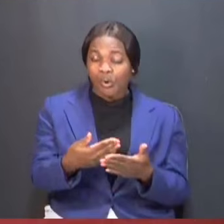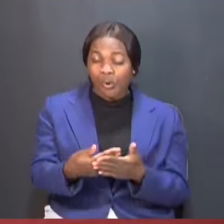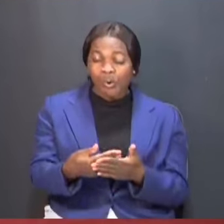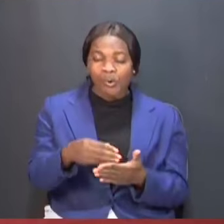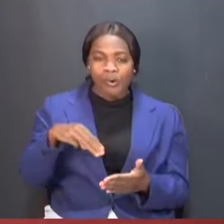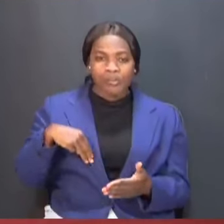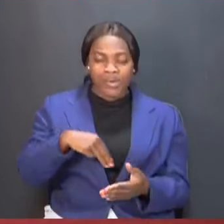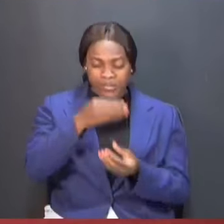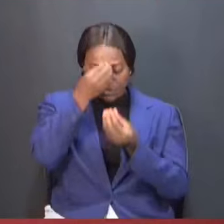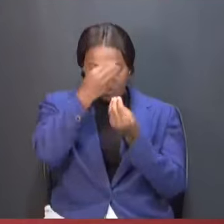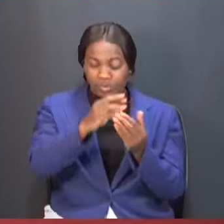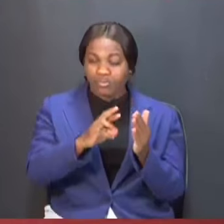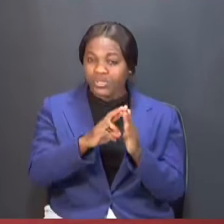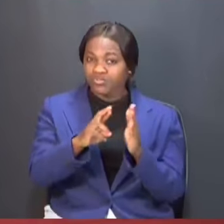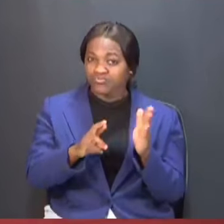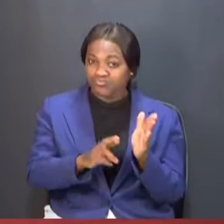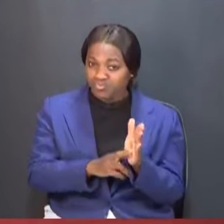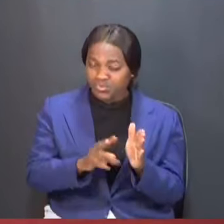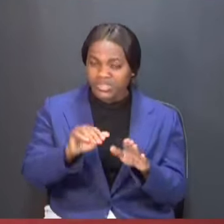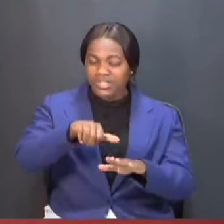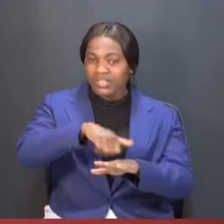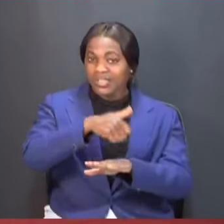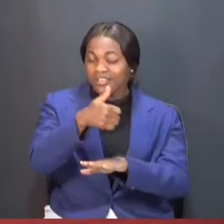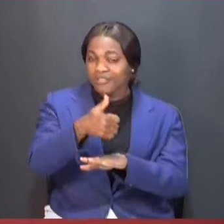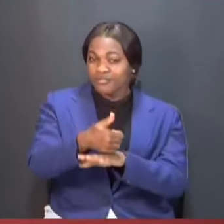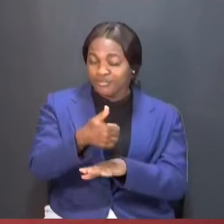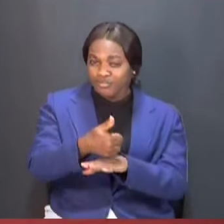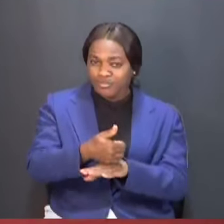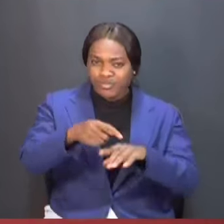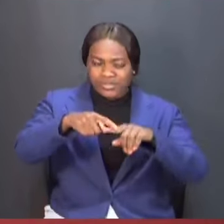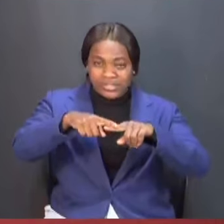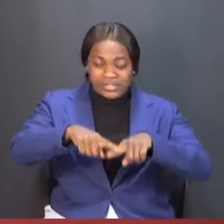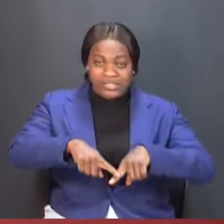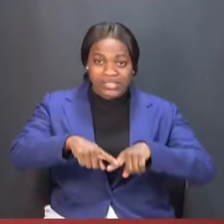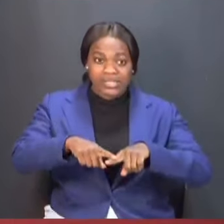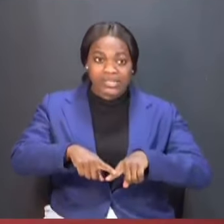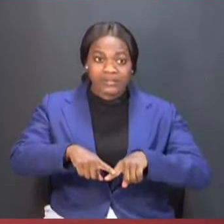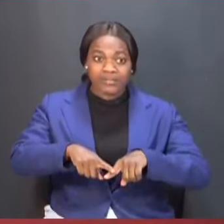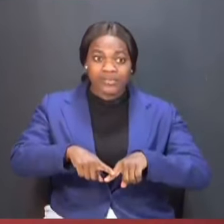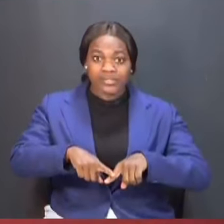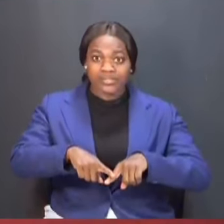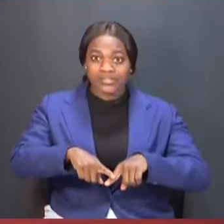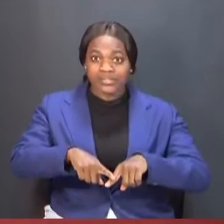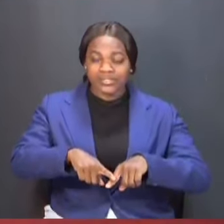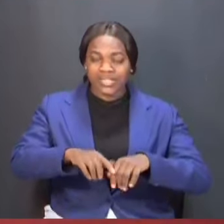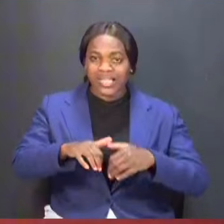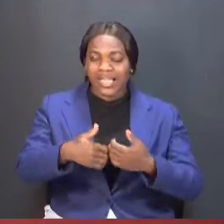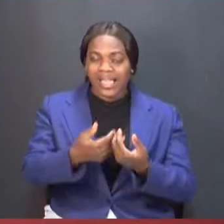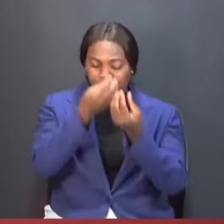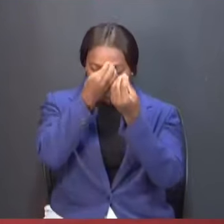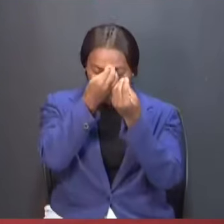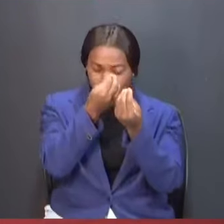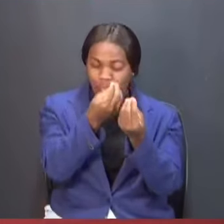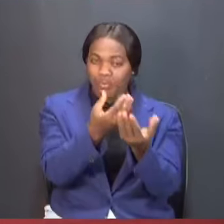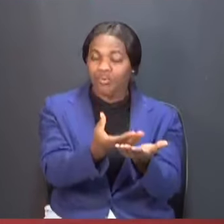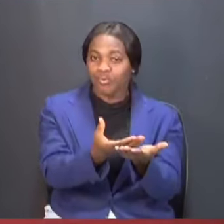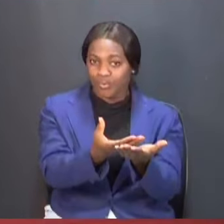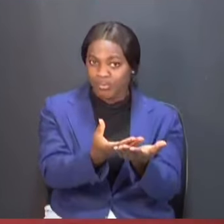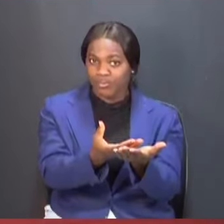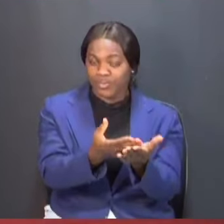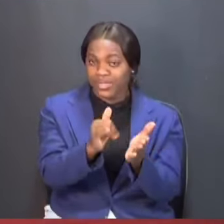rules, and the authority of Parliament depends upon their enforcement,